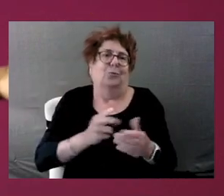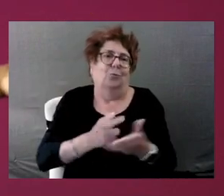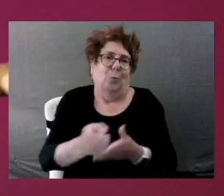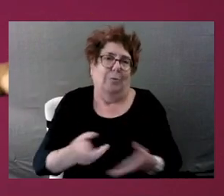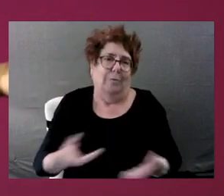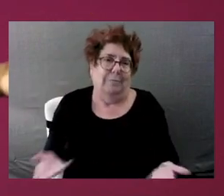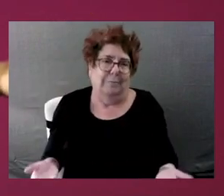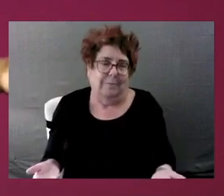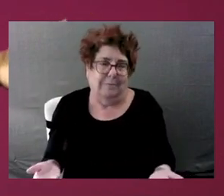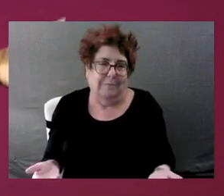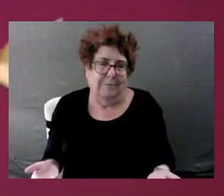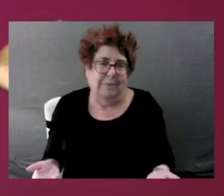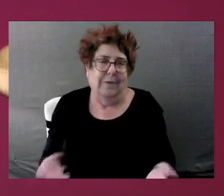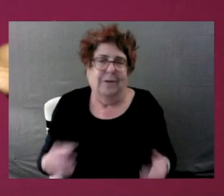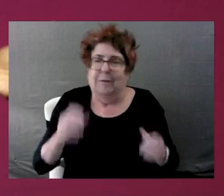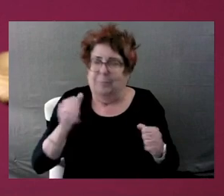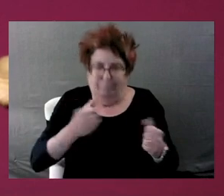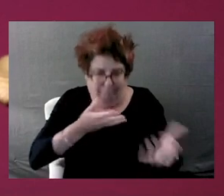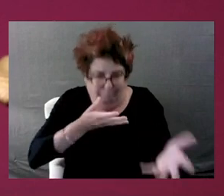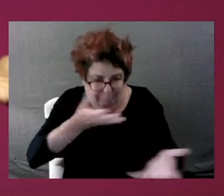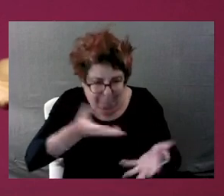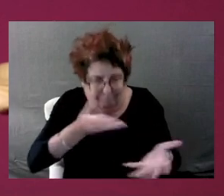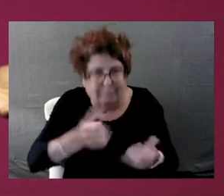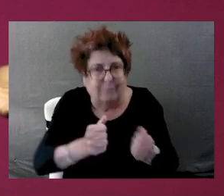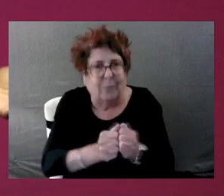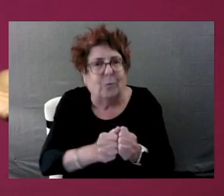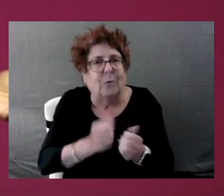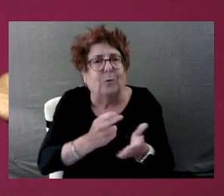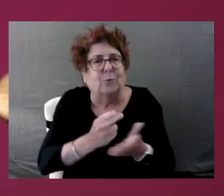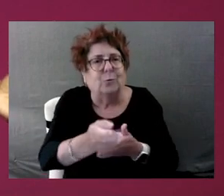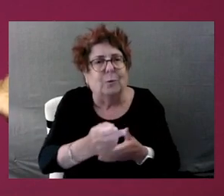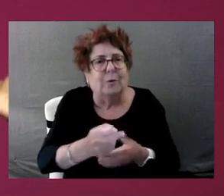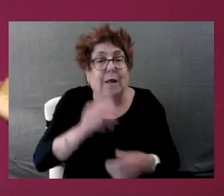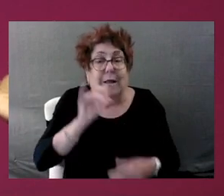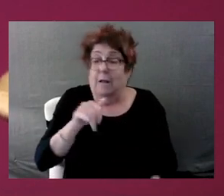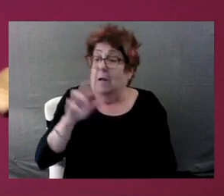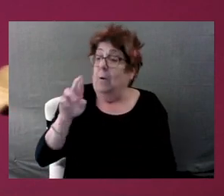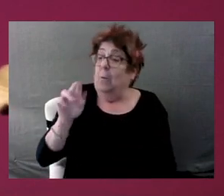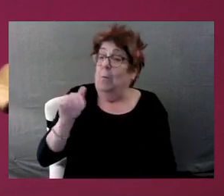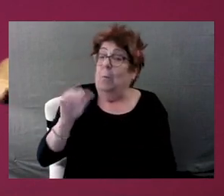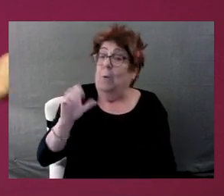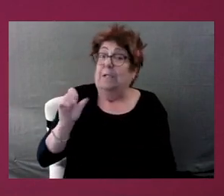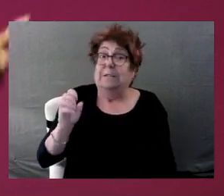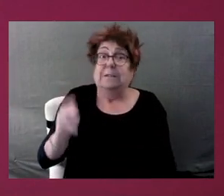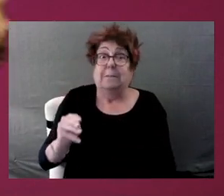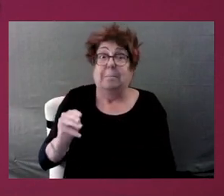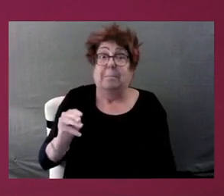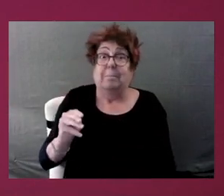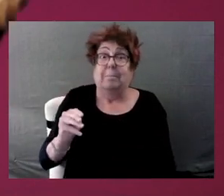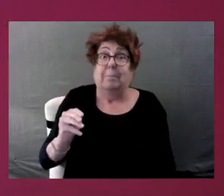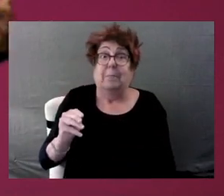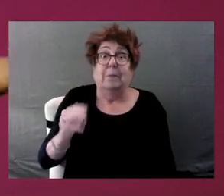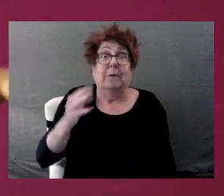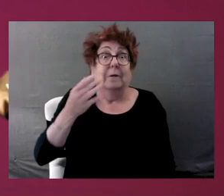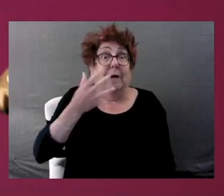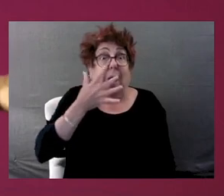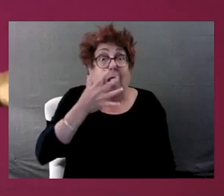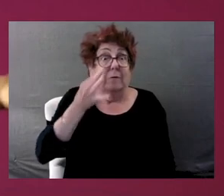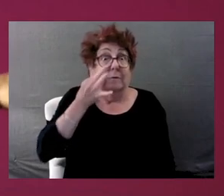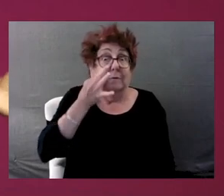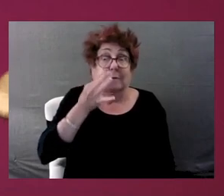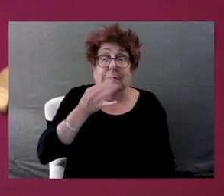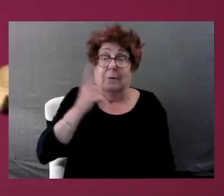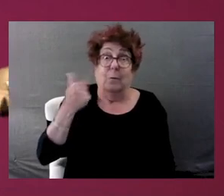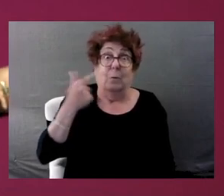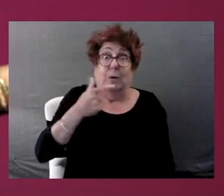truth. We actually have to uproot the racism that we've said that we've ignored. Do you know how insulting it is to